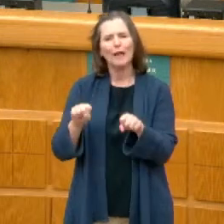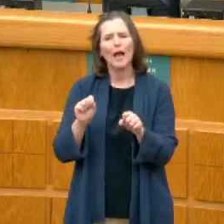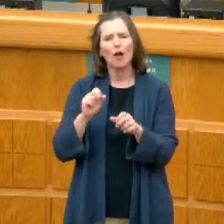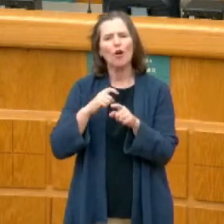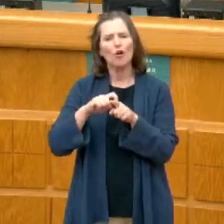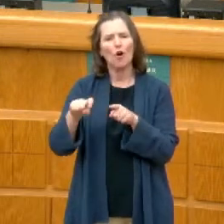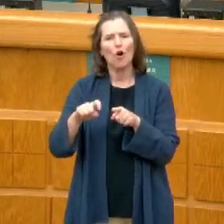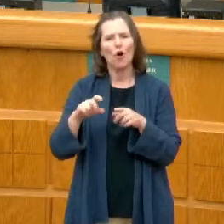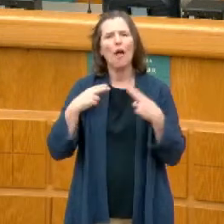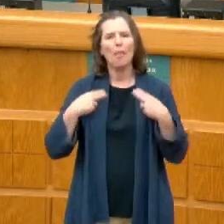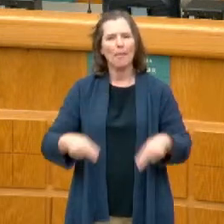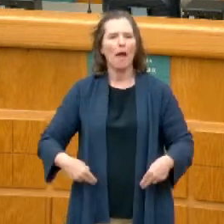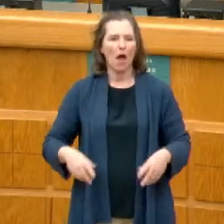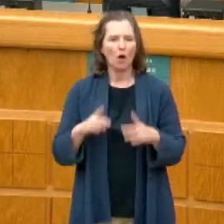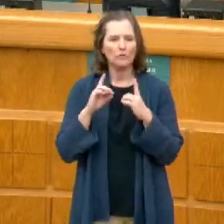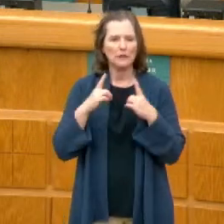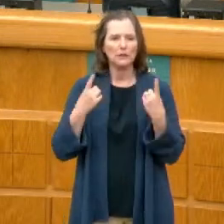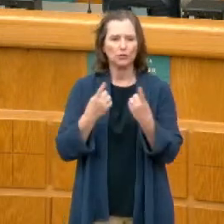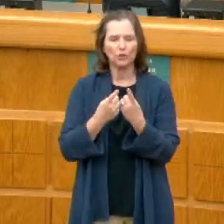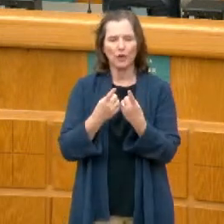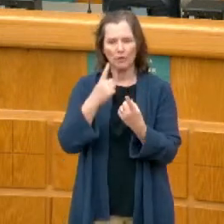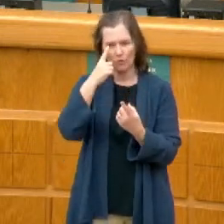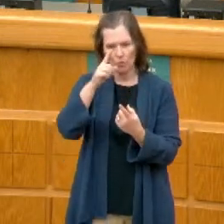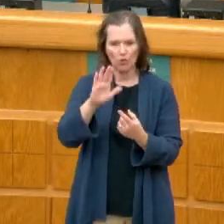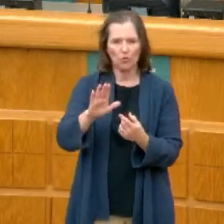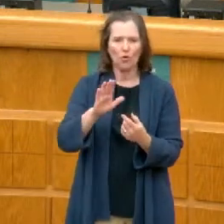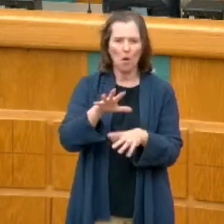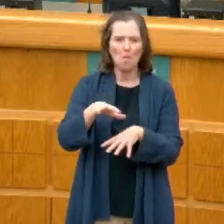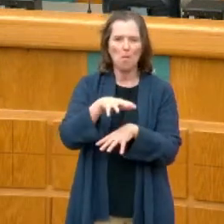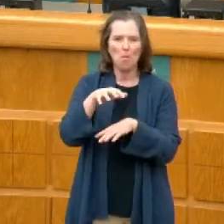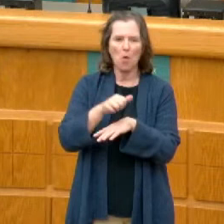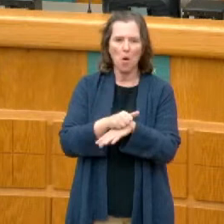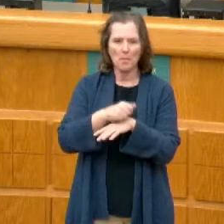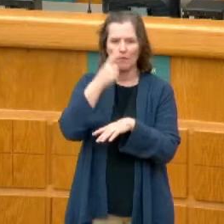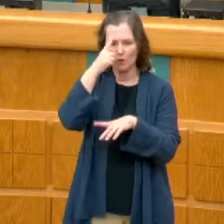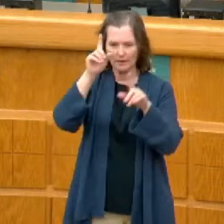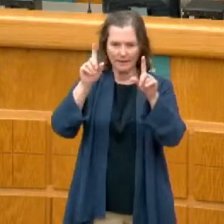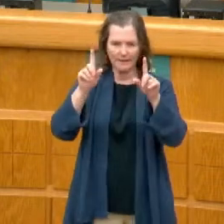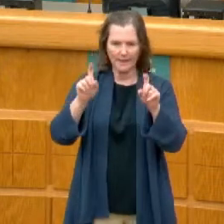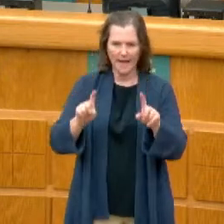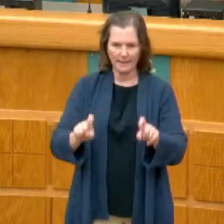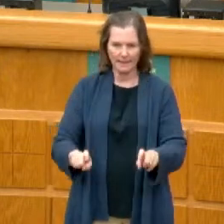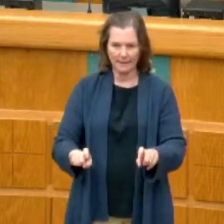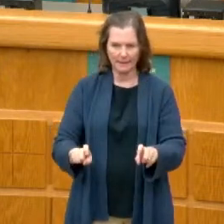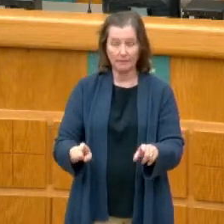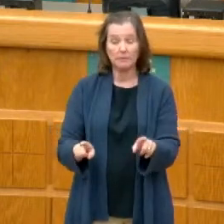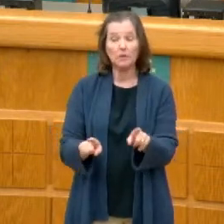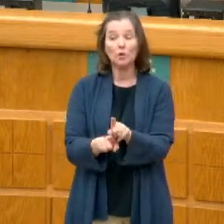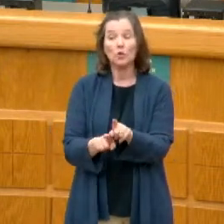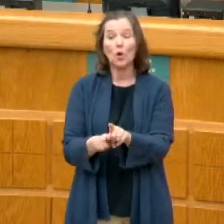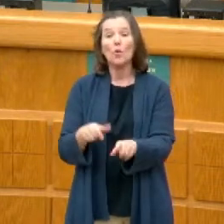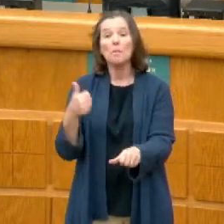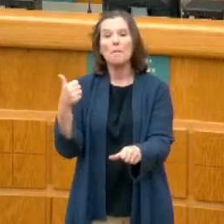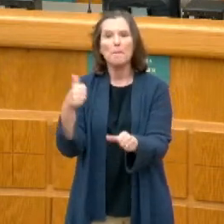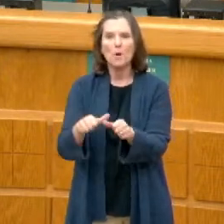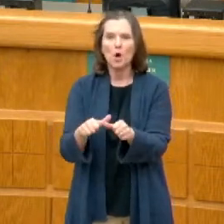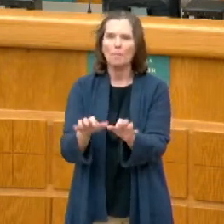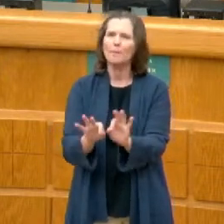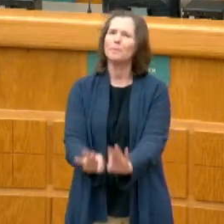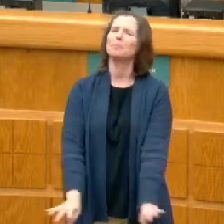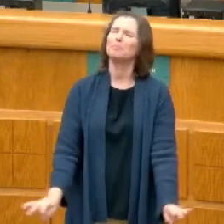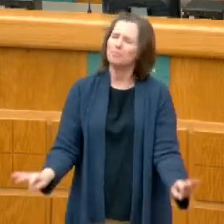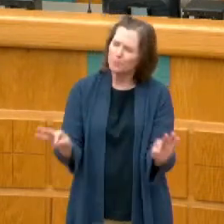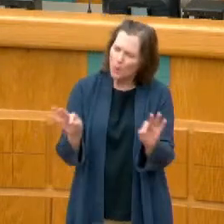826-1339, and we'll schedule your appointment. So remember, wear your mask in any public indoor setting,